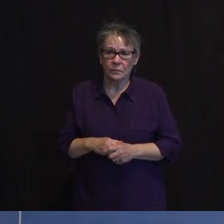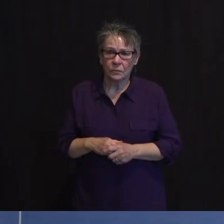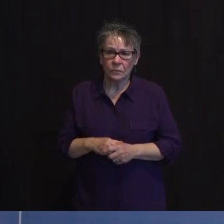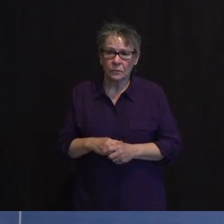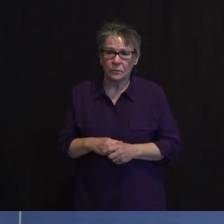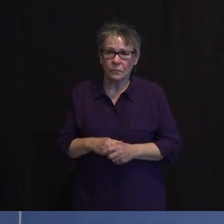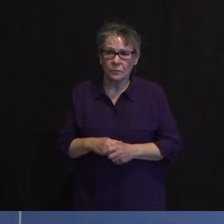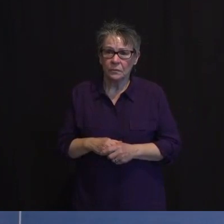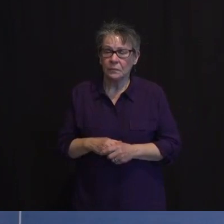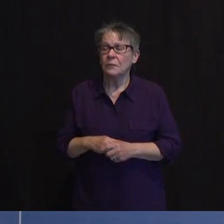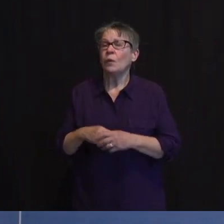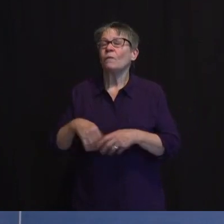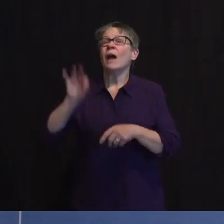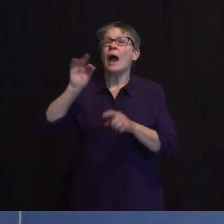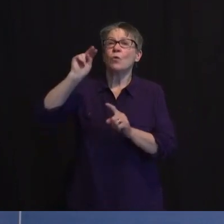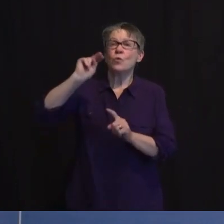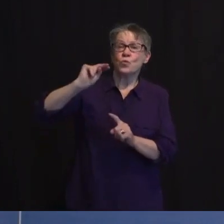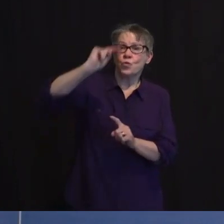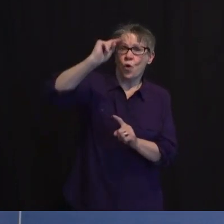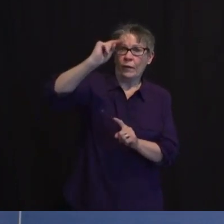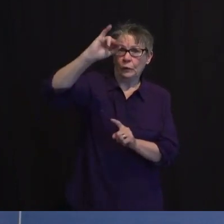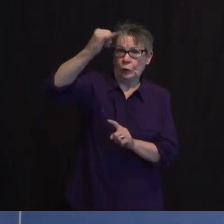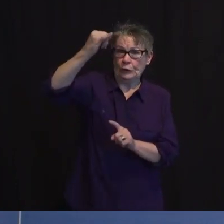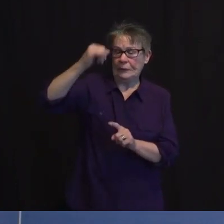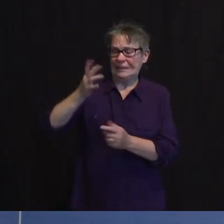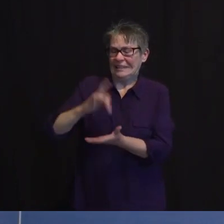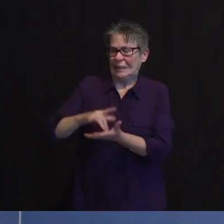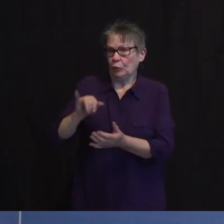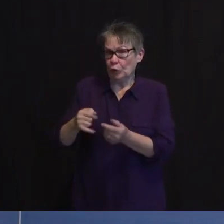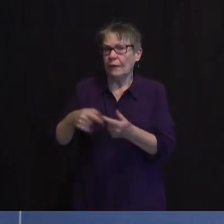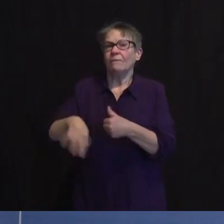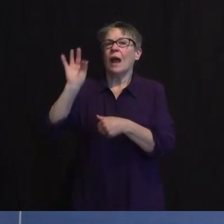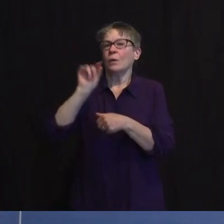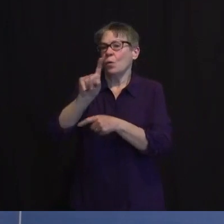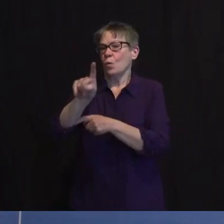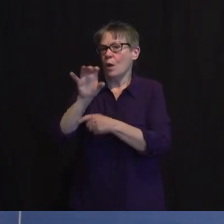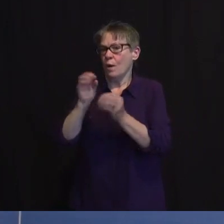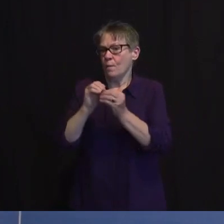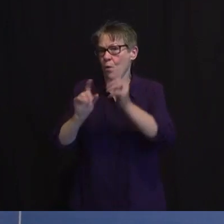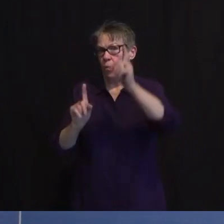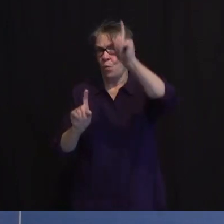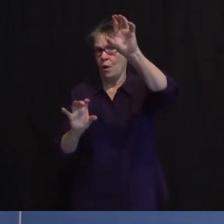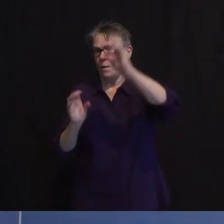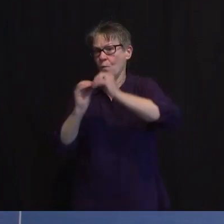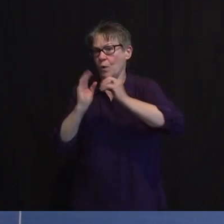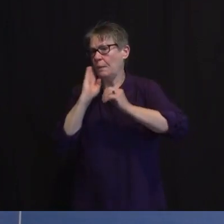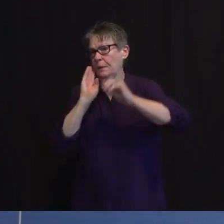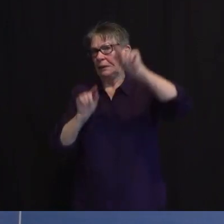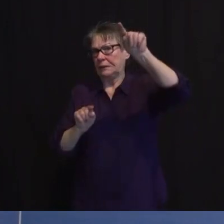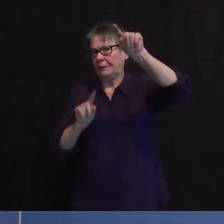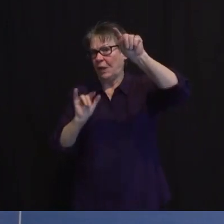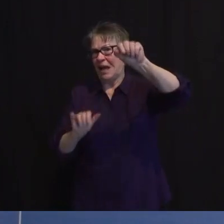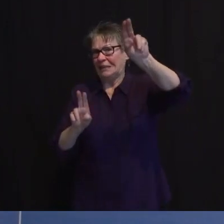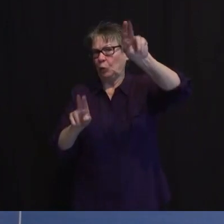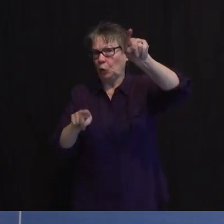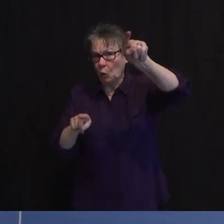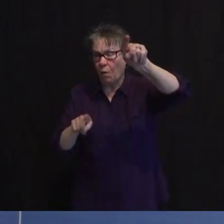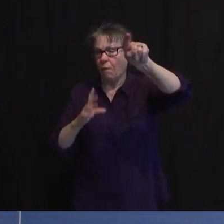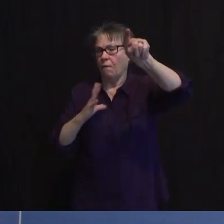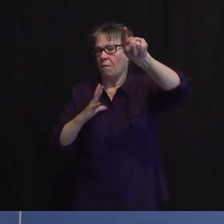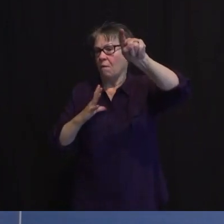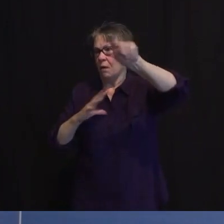placement and are currently in our acute care hospitals. Those homes will be able to cohort, they have